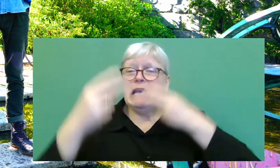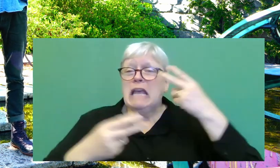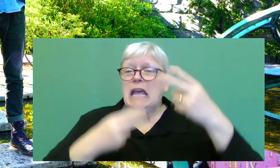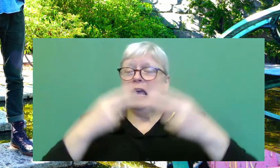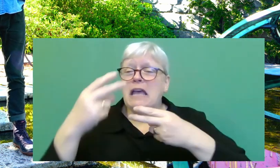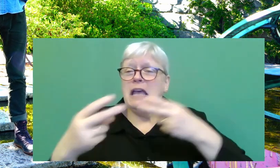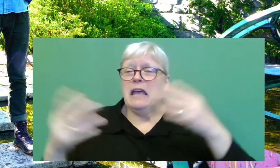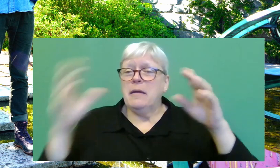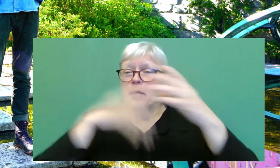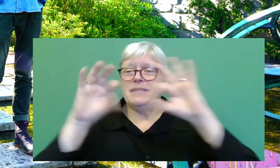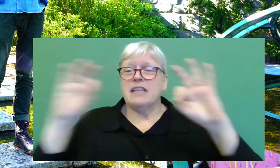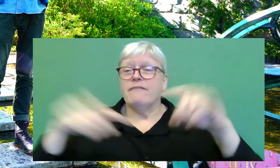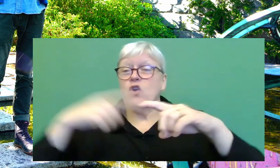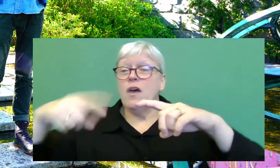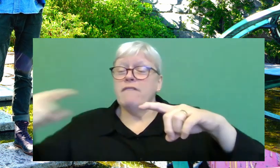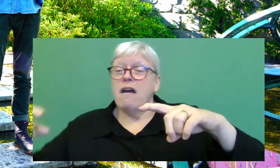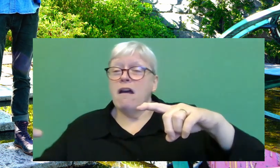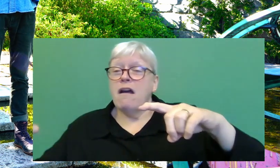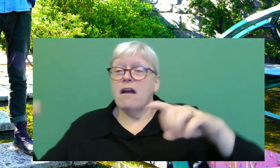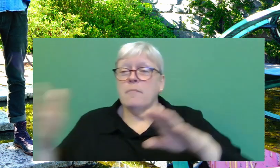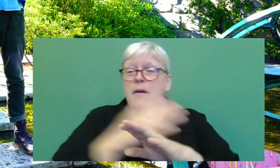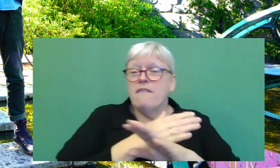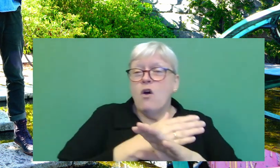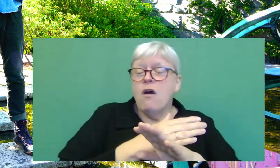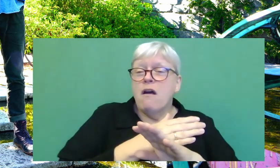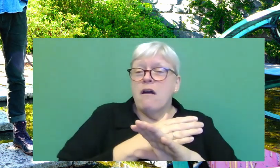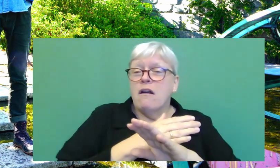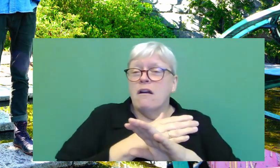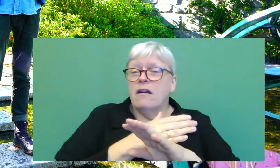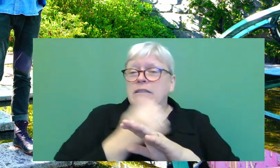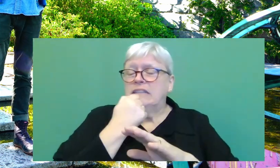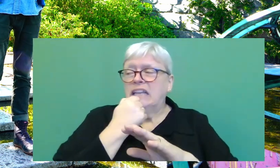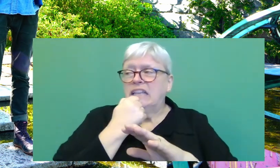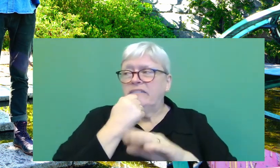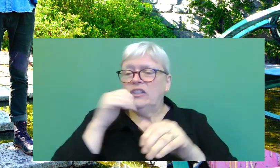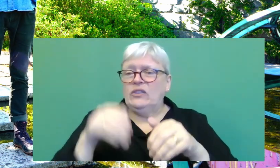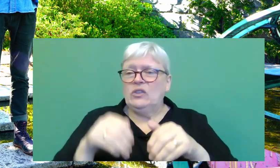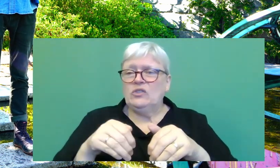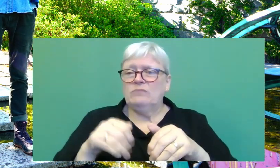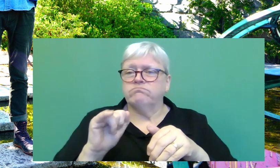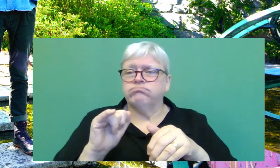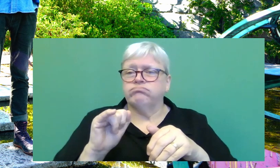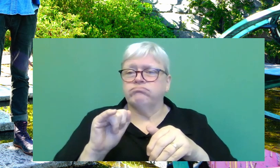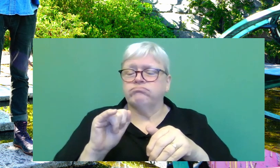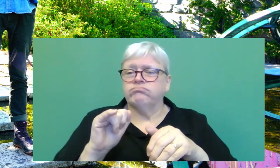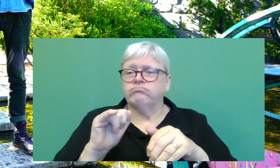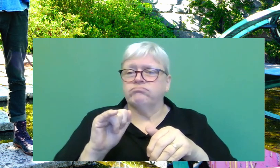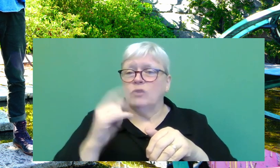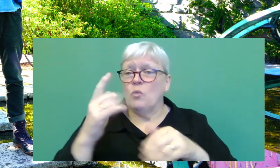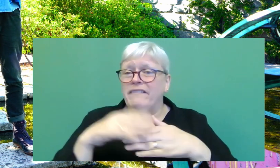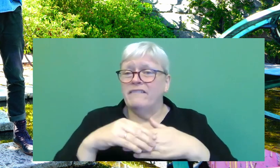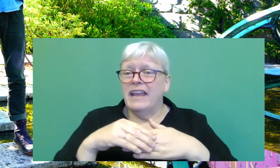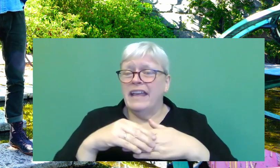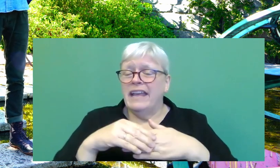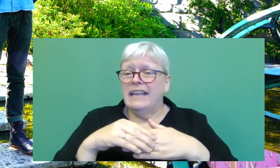mooting a date for the funeral's been lifted, before one of my friends knows not to throw a strop because I haven't got back to his